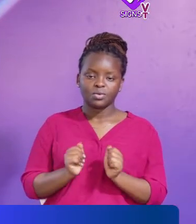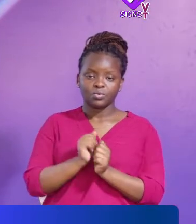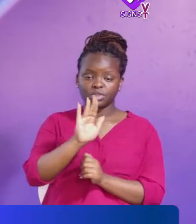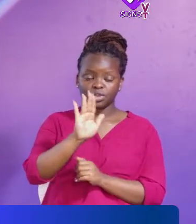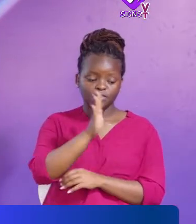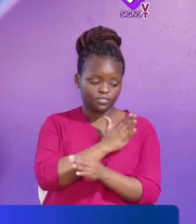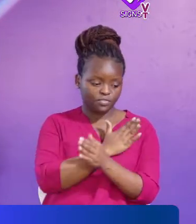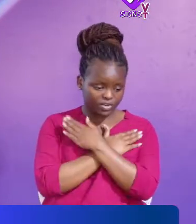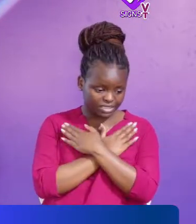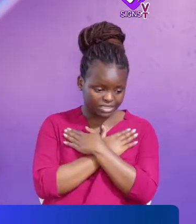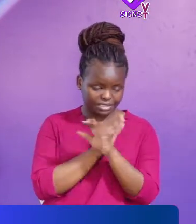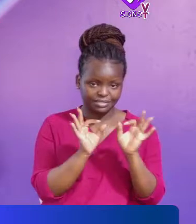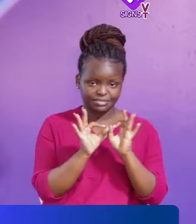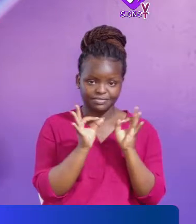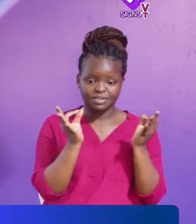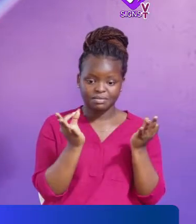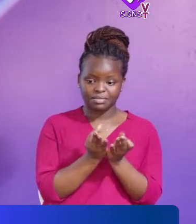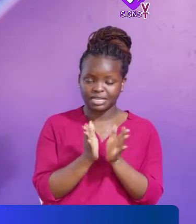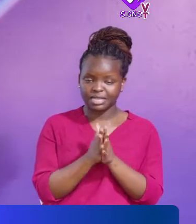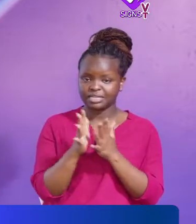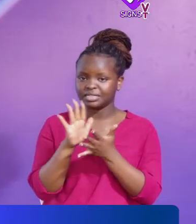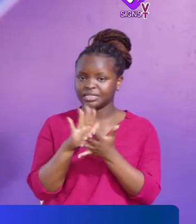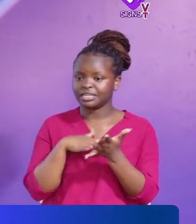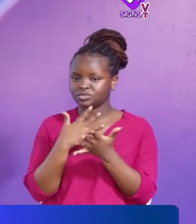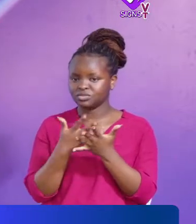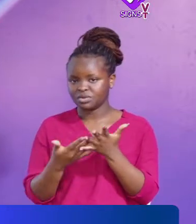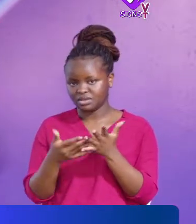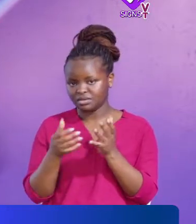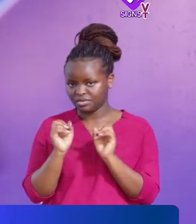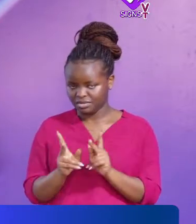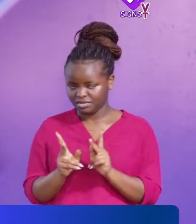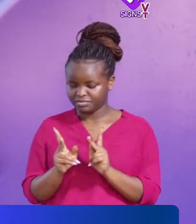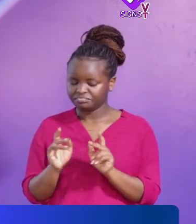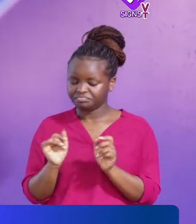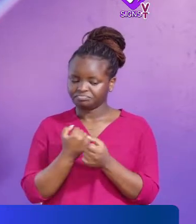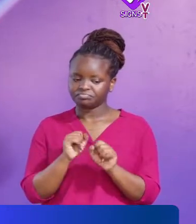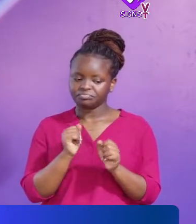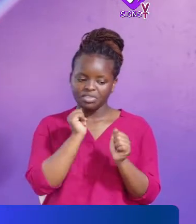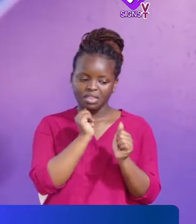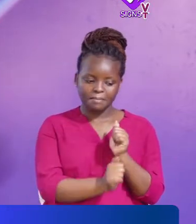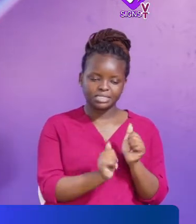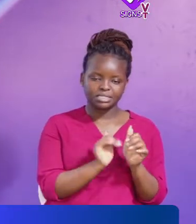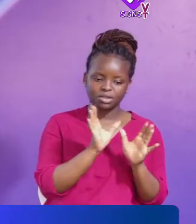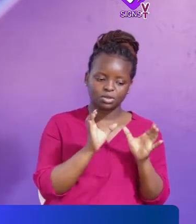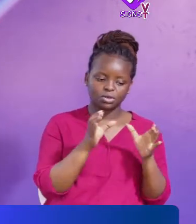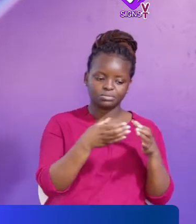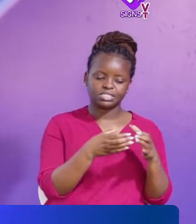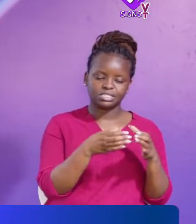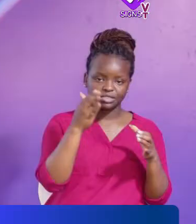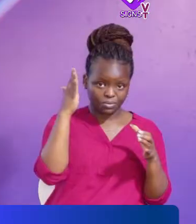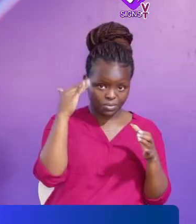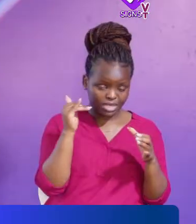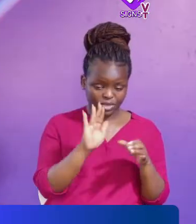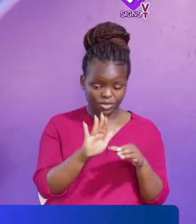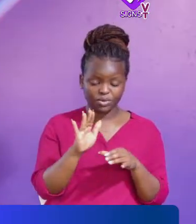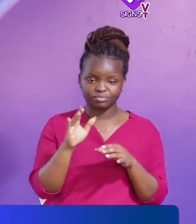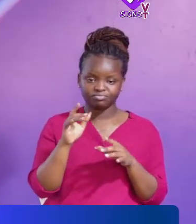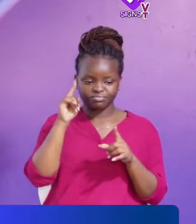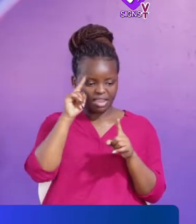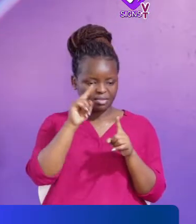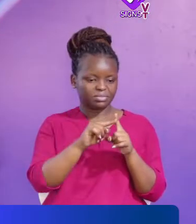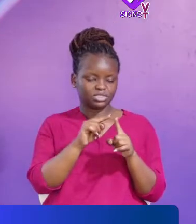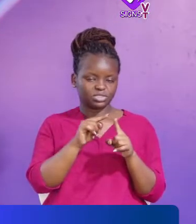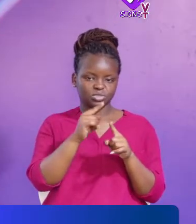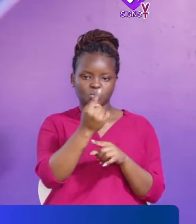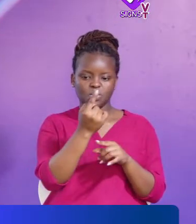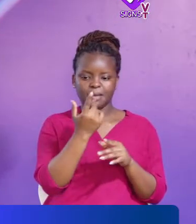friends, family, and your network, isn't it? So you cannot punish an entire community because of ambition of one of their sons or